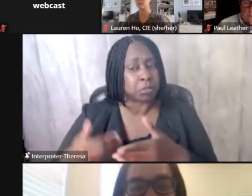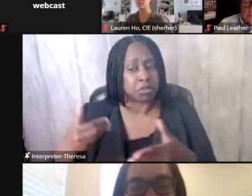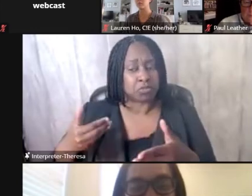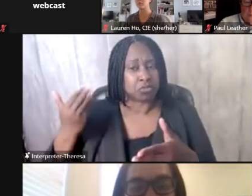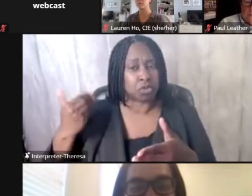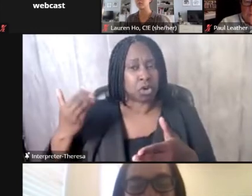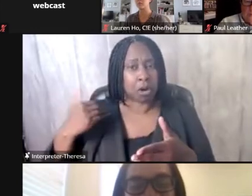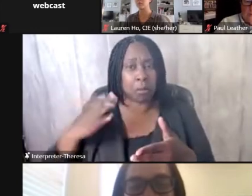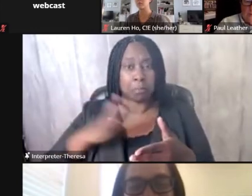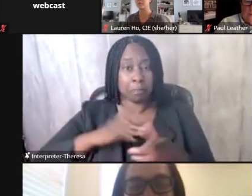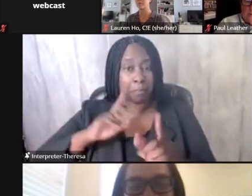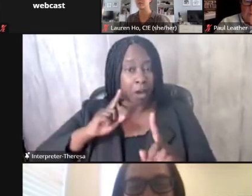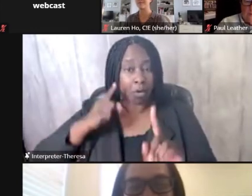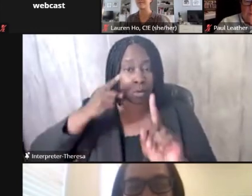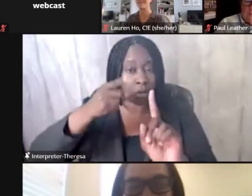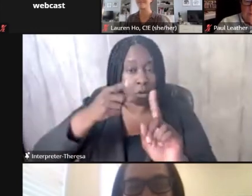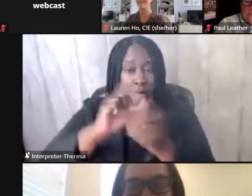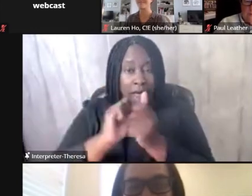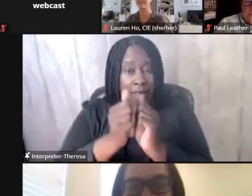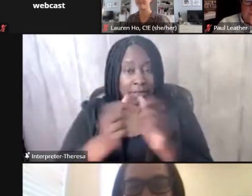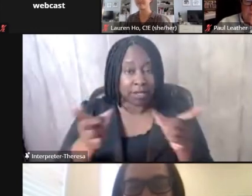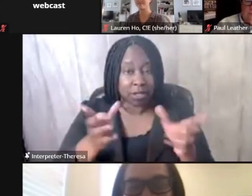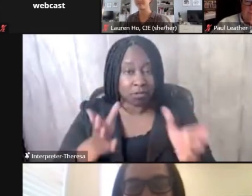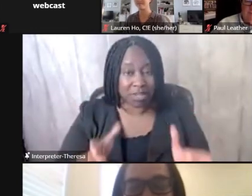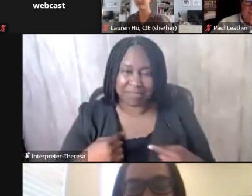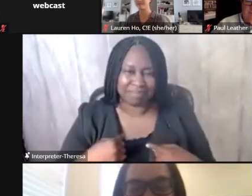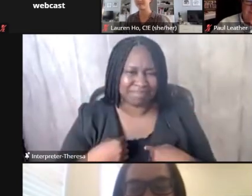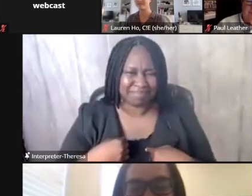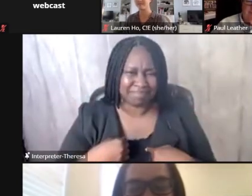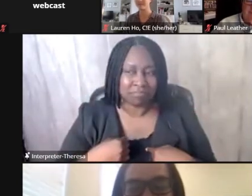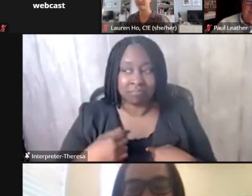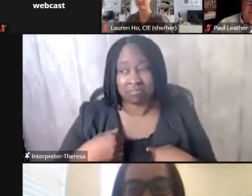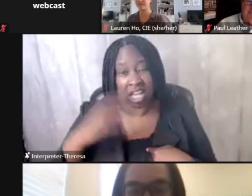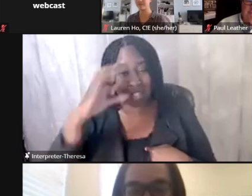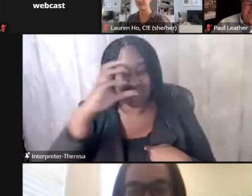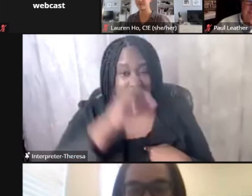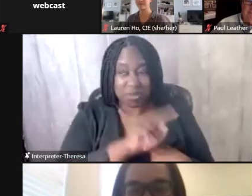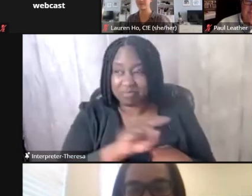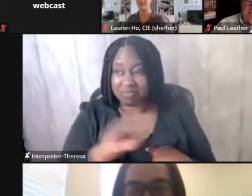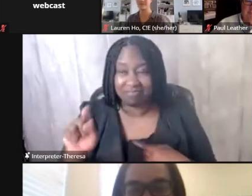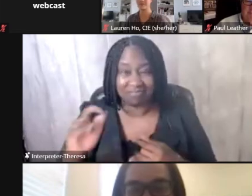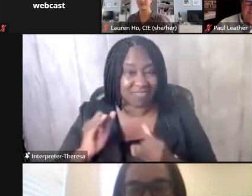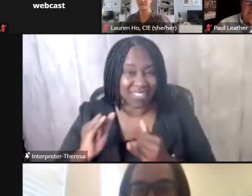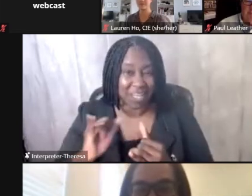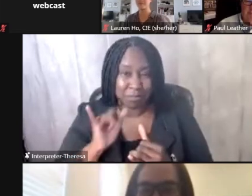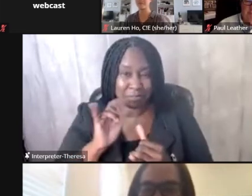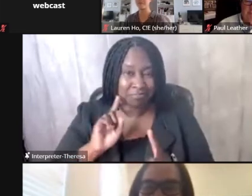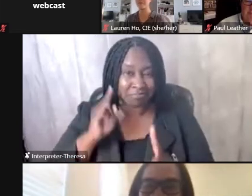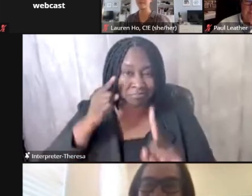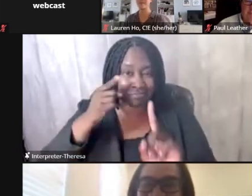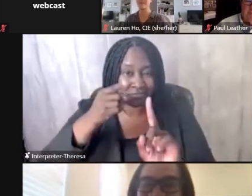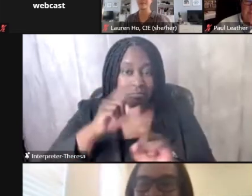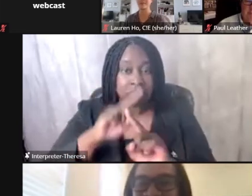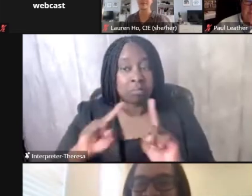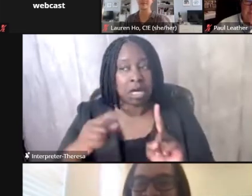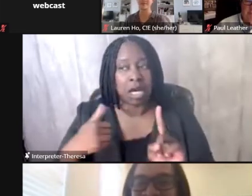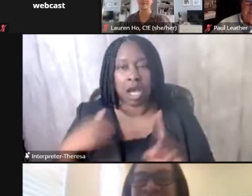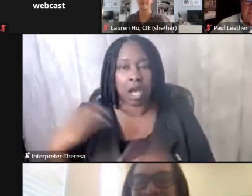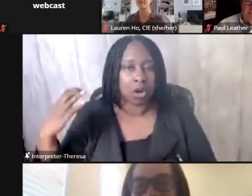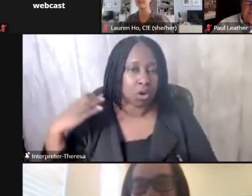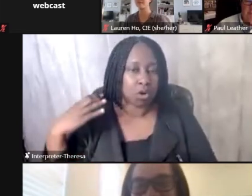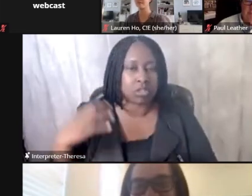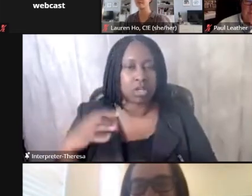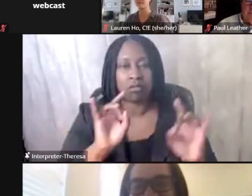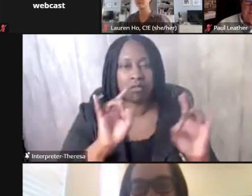athletic director. I don't know if anybody does, but I was talked into it. I coached everything from volleyball, basketball,